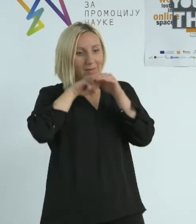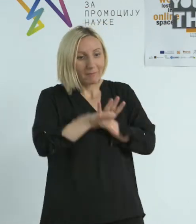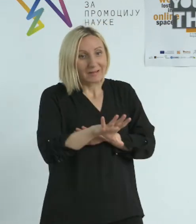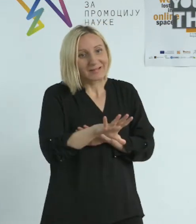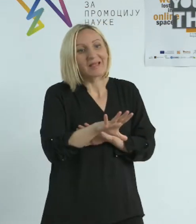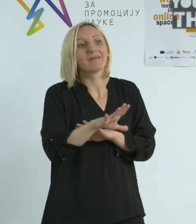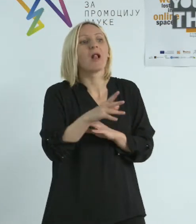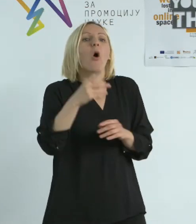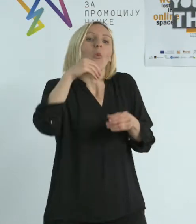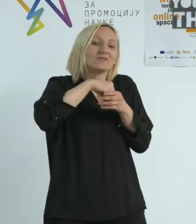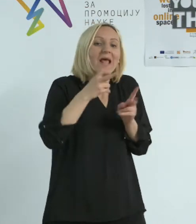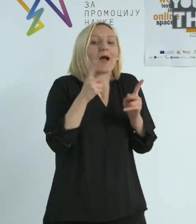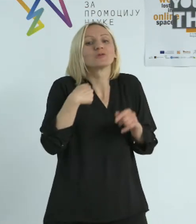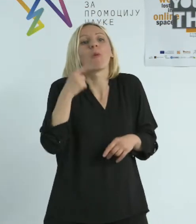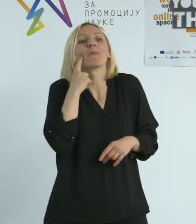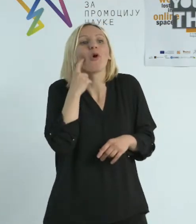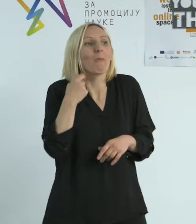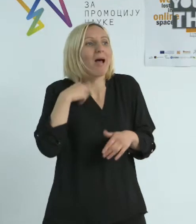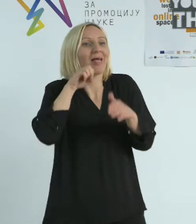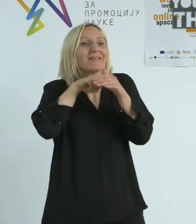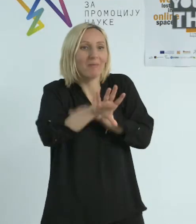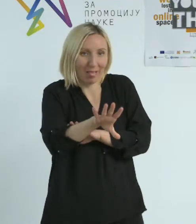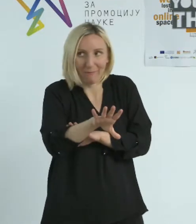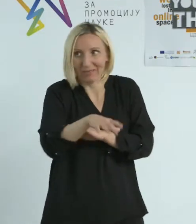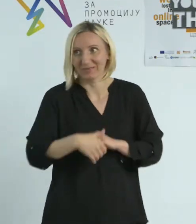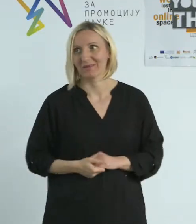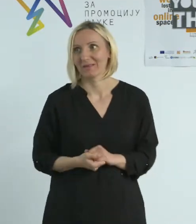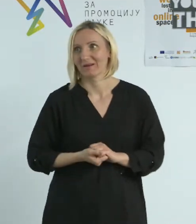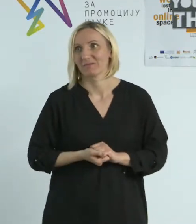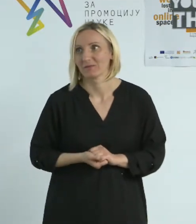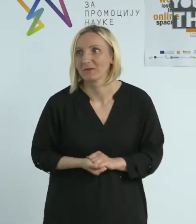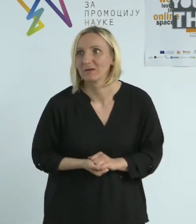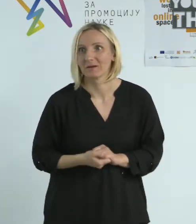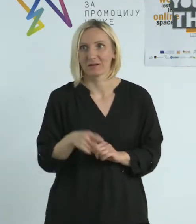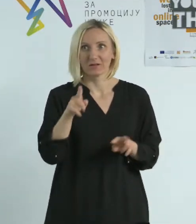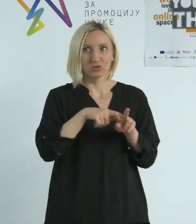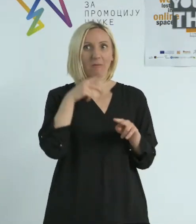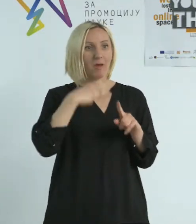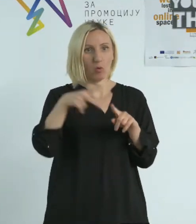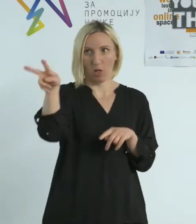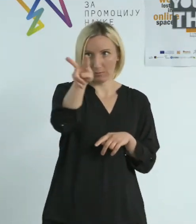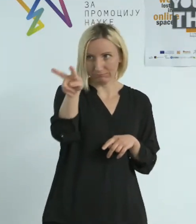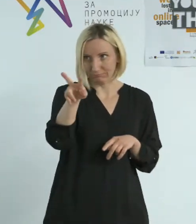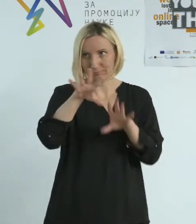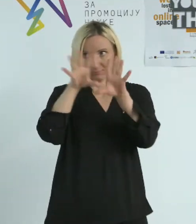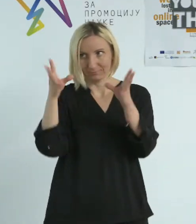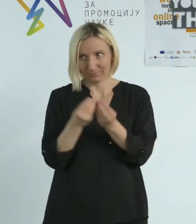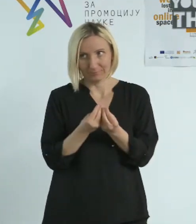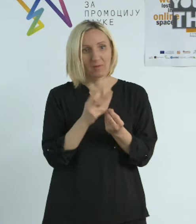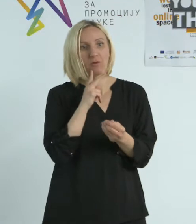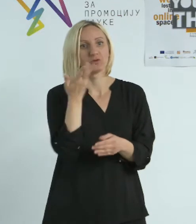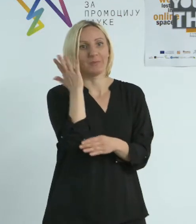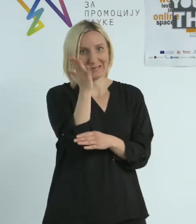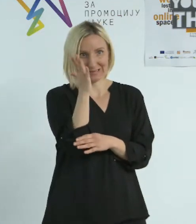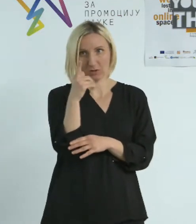implement it. My name is Cristobal, and with me are Jambo and Julio, that are going to be the teachers that are going to